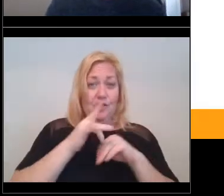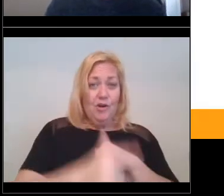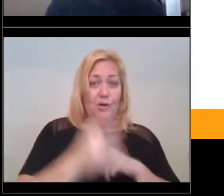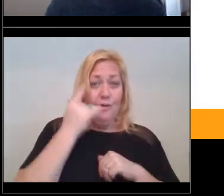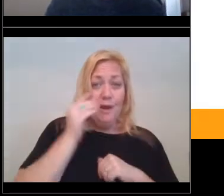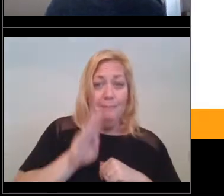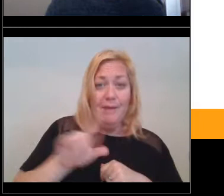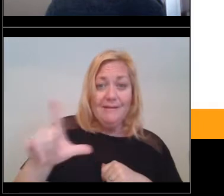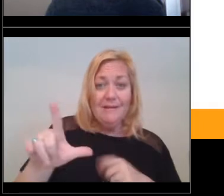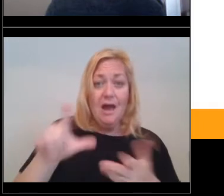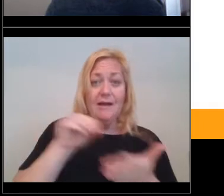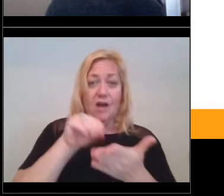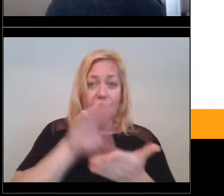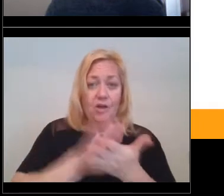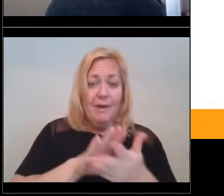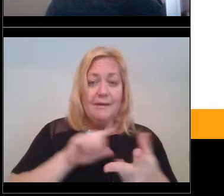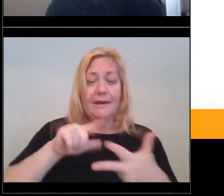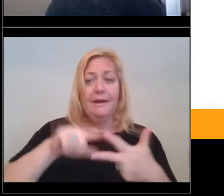looking at documenting